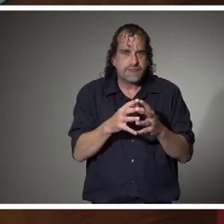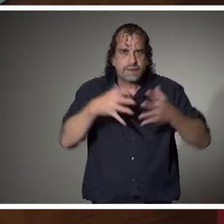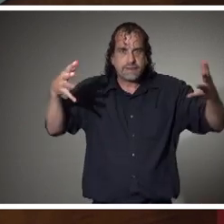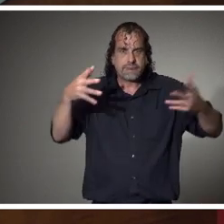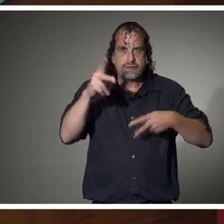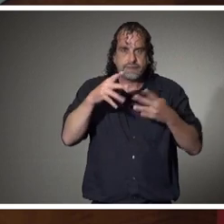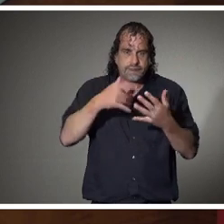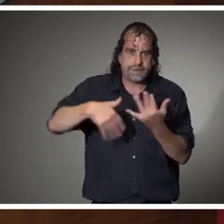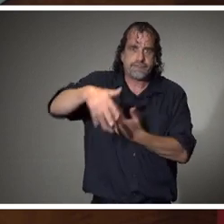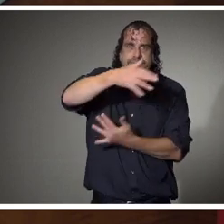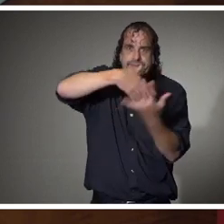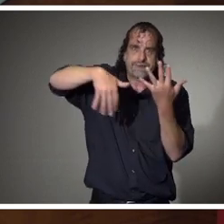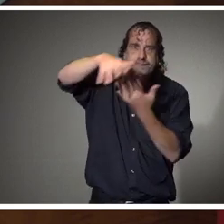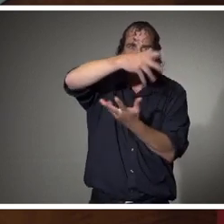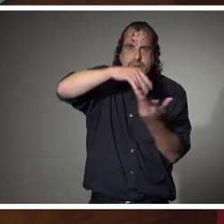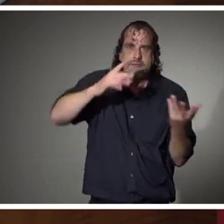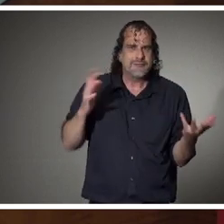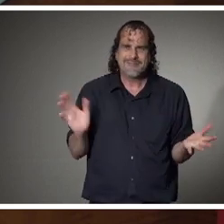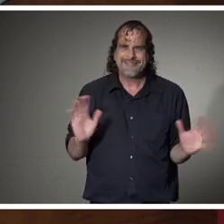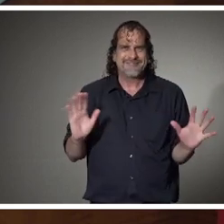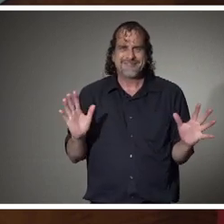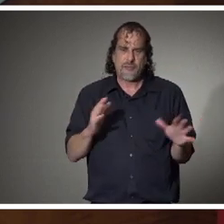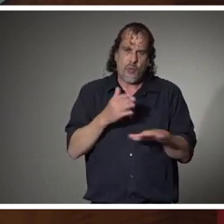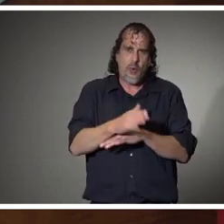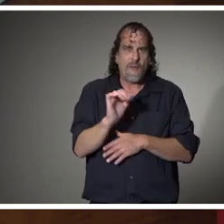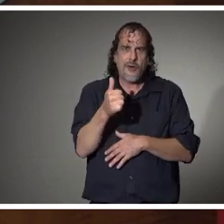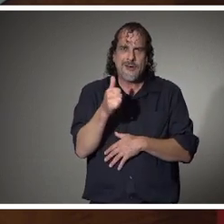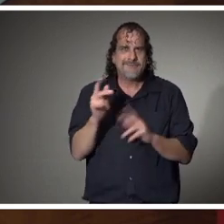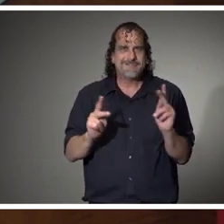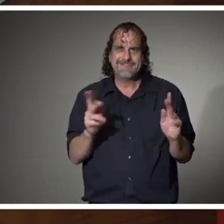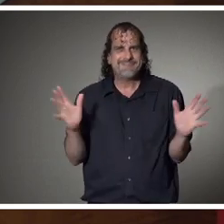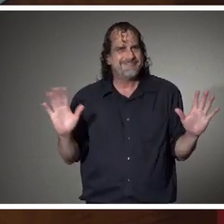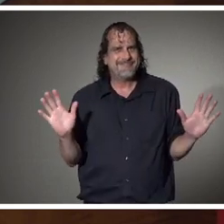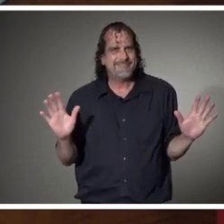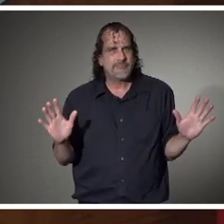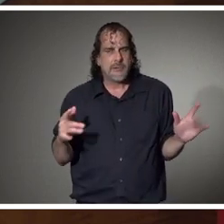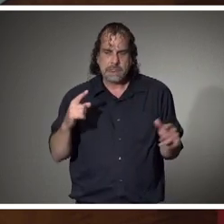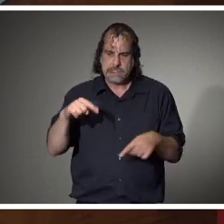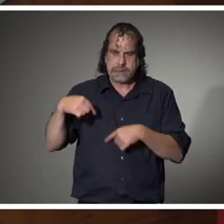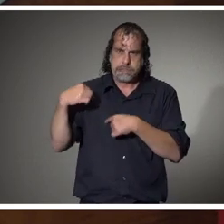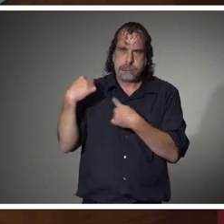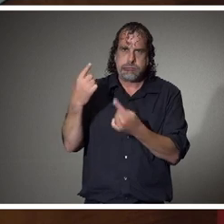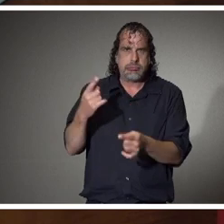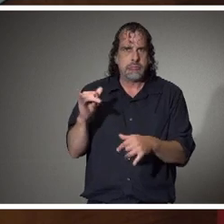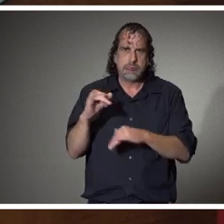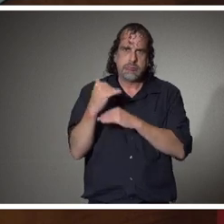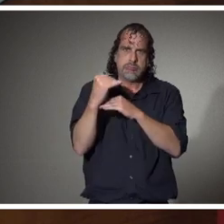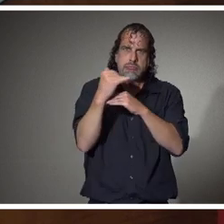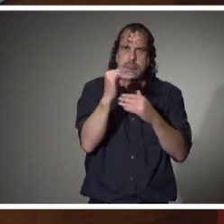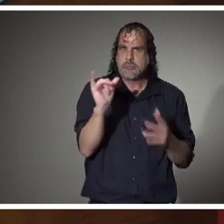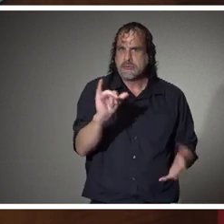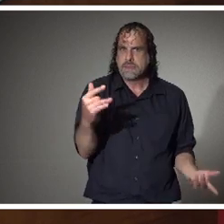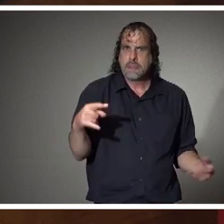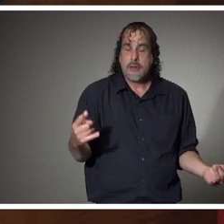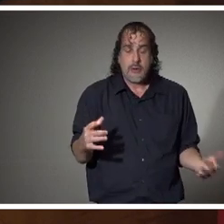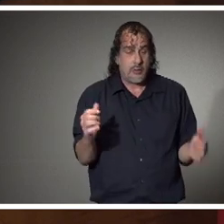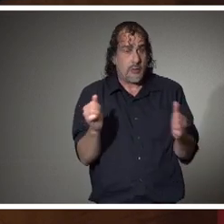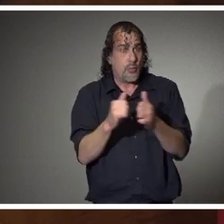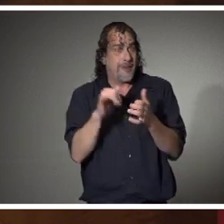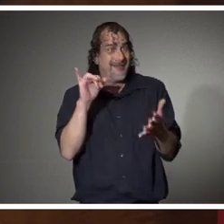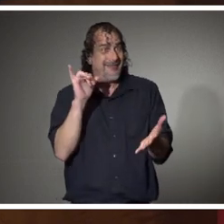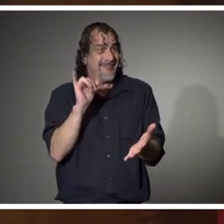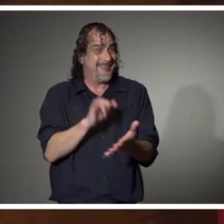than 10 for social gatherings, et cetera, the very things we've been saying now for weeks and weeks on end. With that, we've